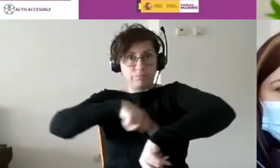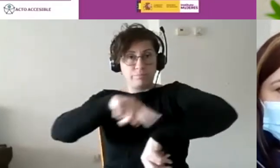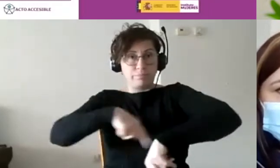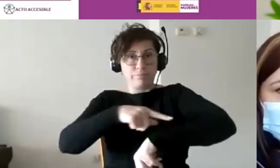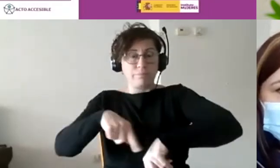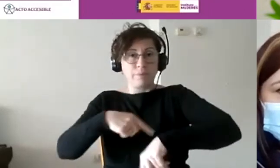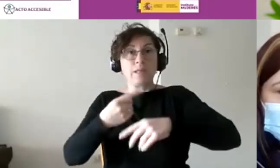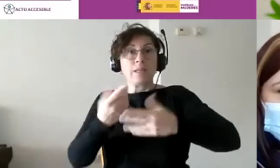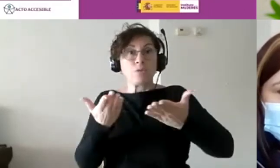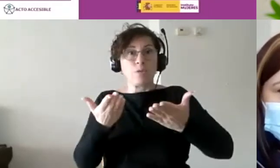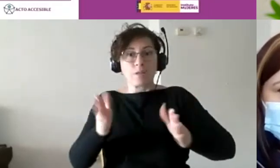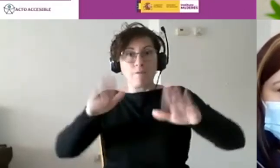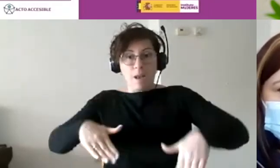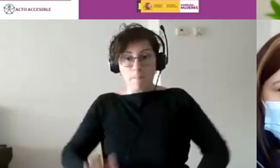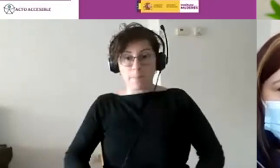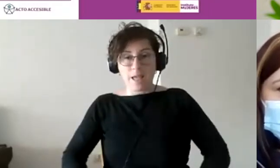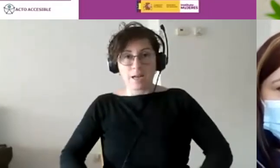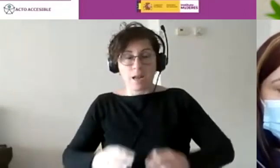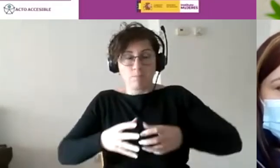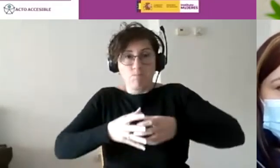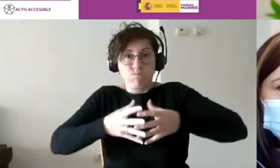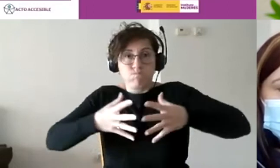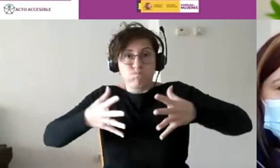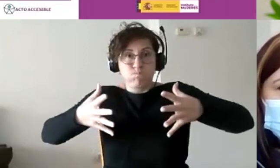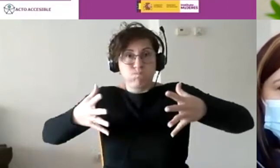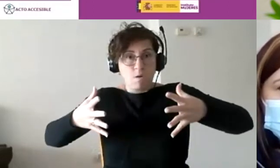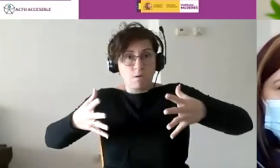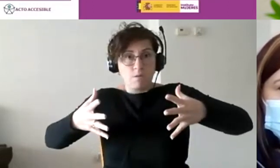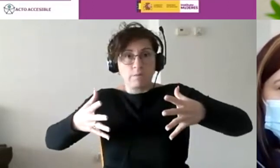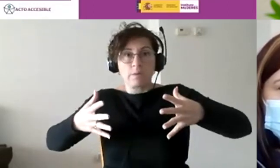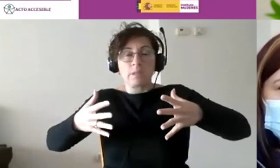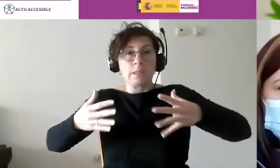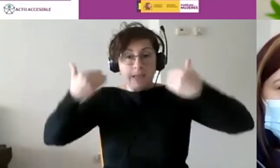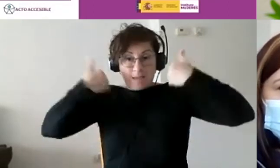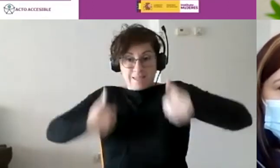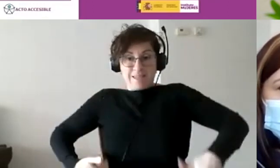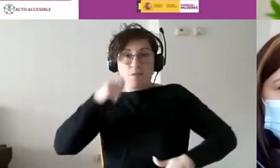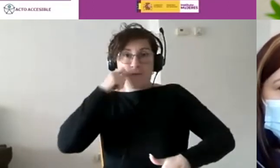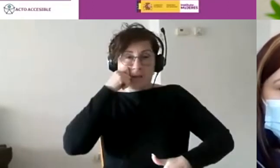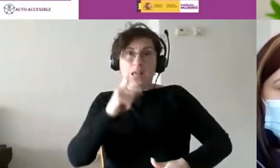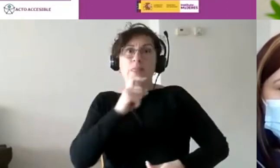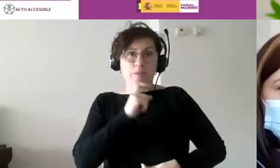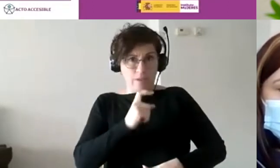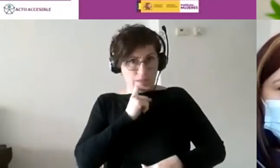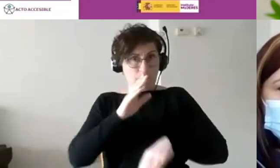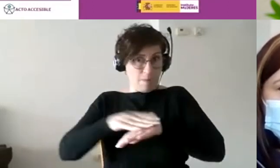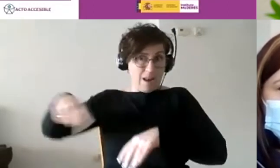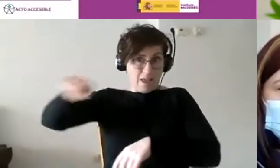they have difficult physical conditions, and that's why they beg and cry that we